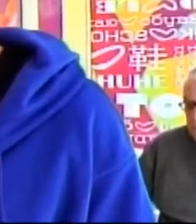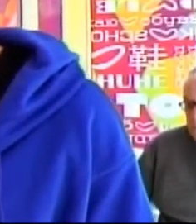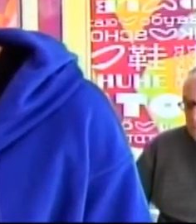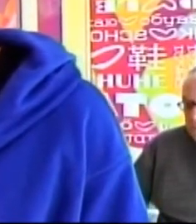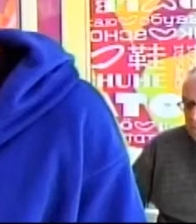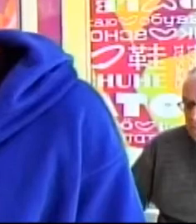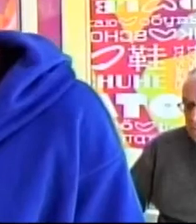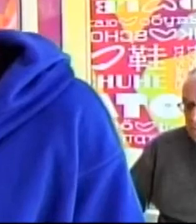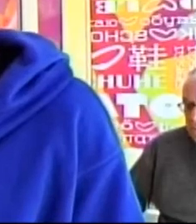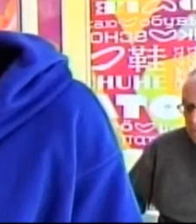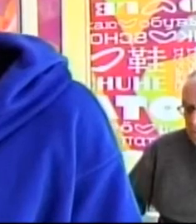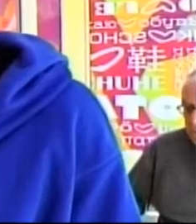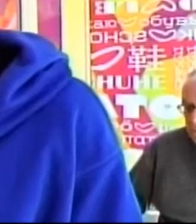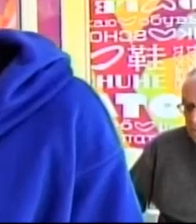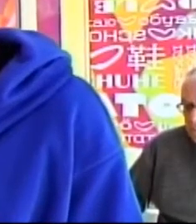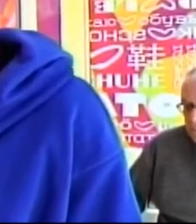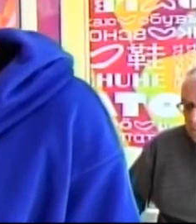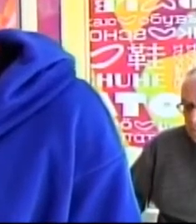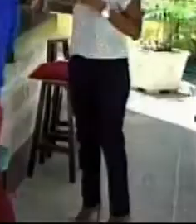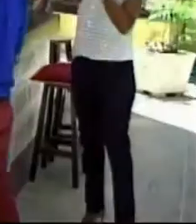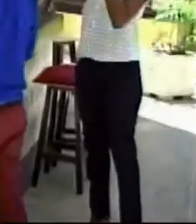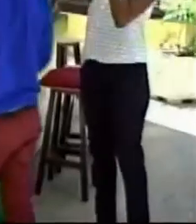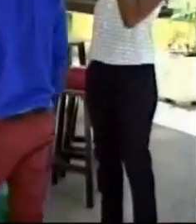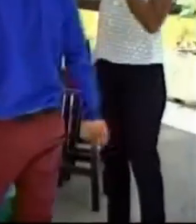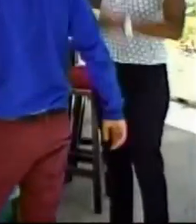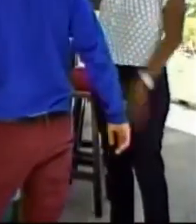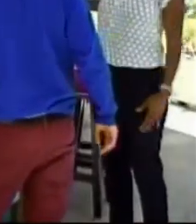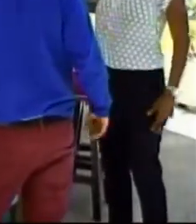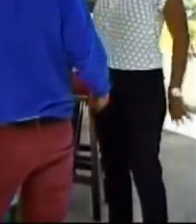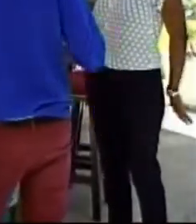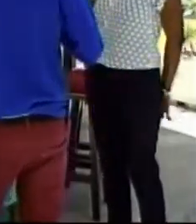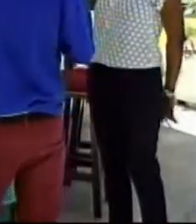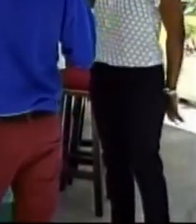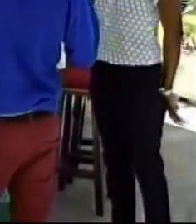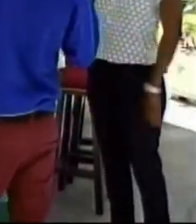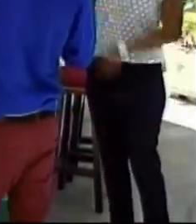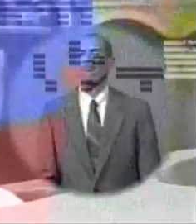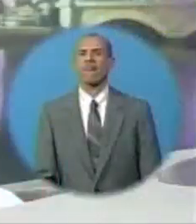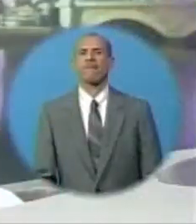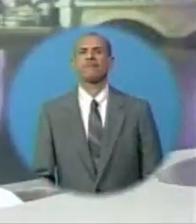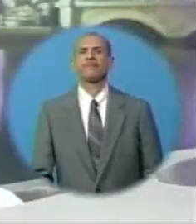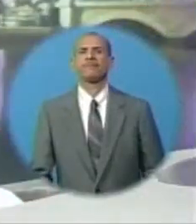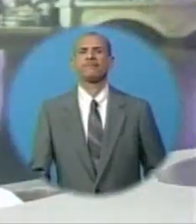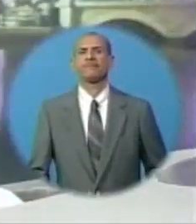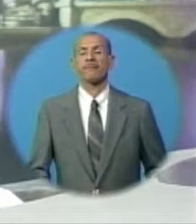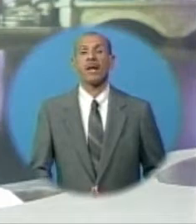of our consumers or merchants a cent to roll out. Lisa Broom, CBC News.